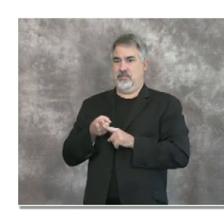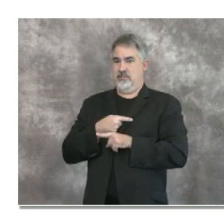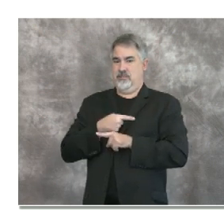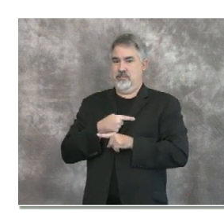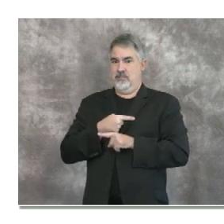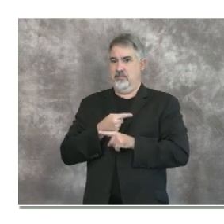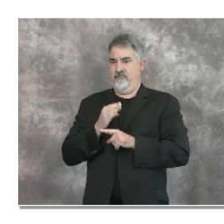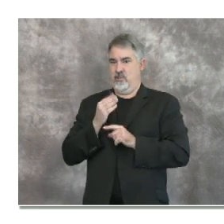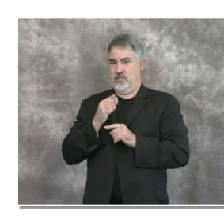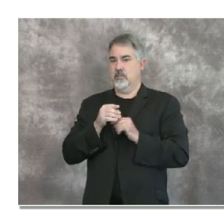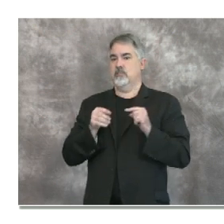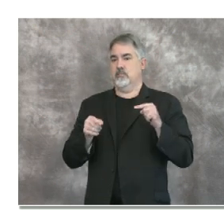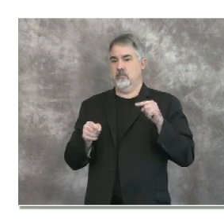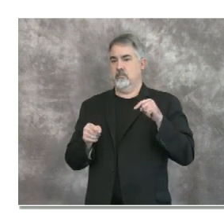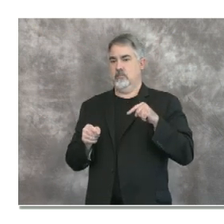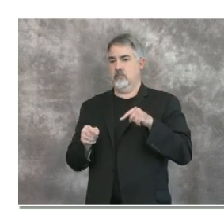those,